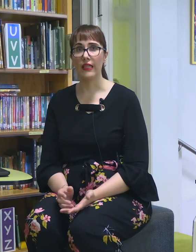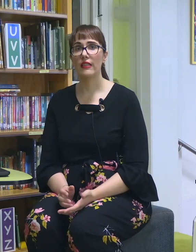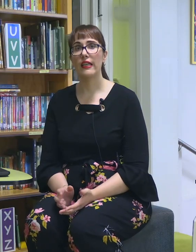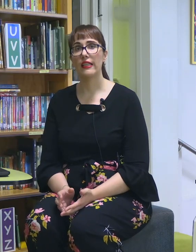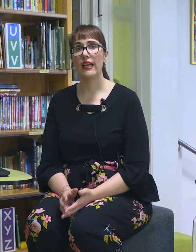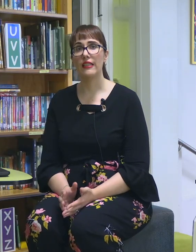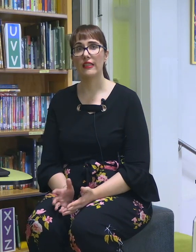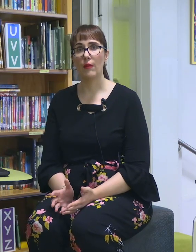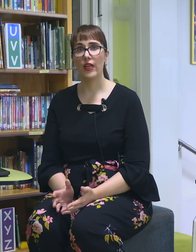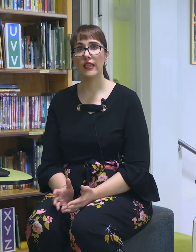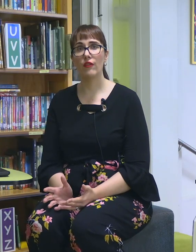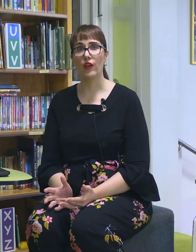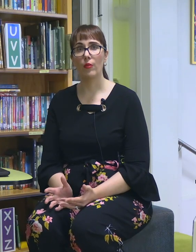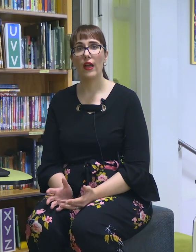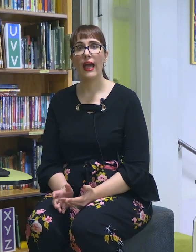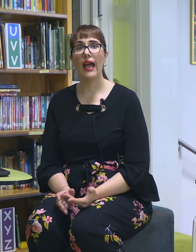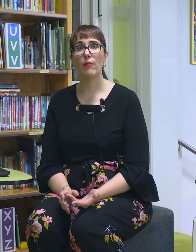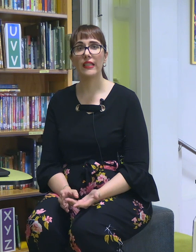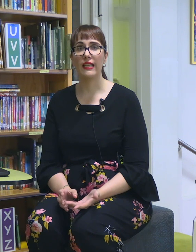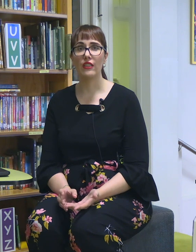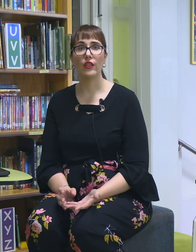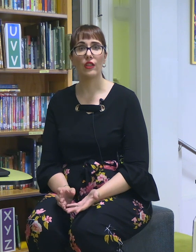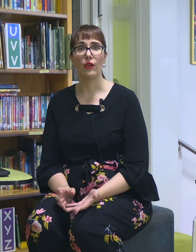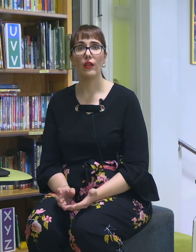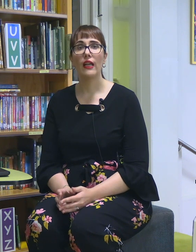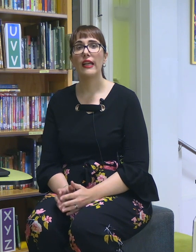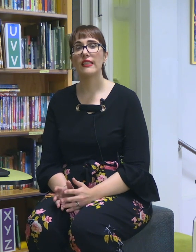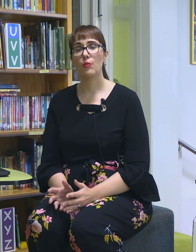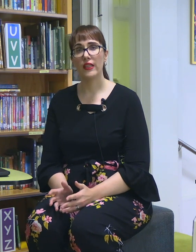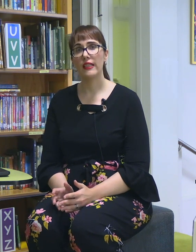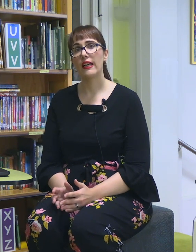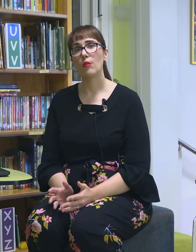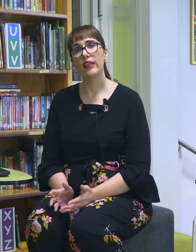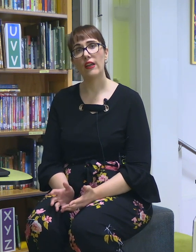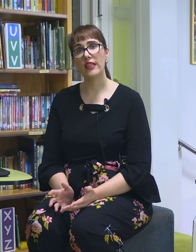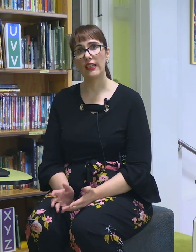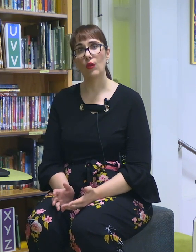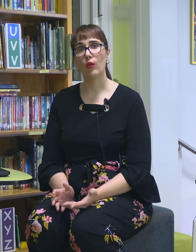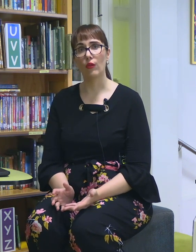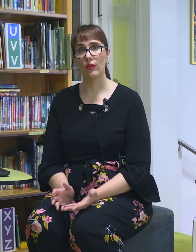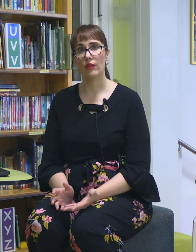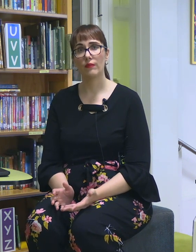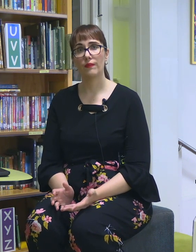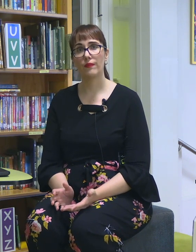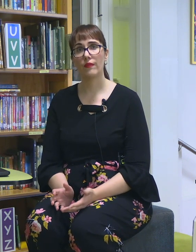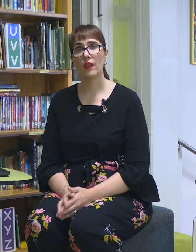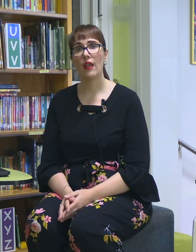This means it contains a subject and a verb and makes sense on its own, expressing a complete idea or